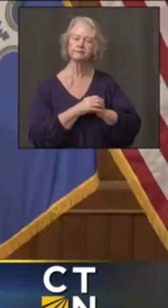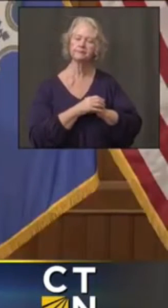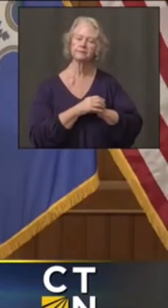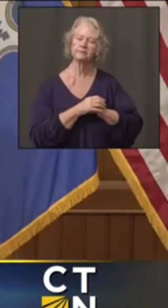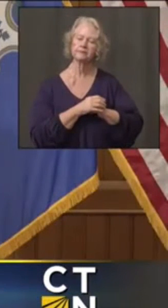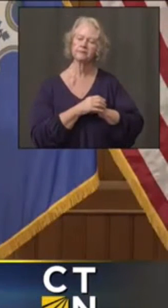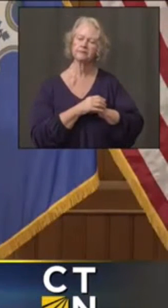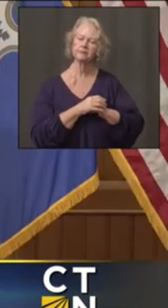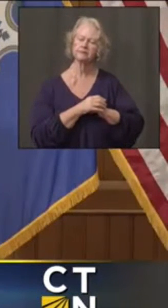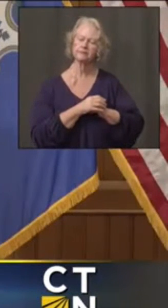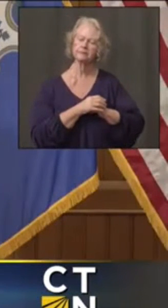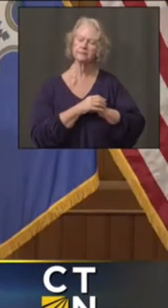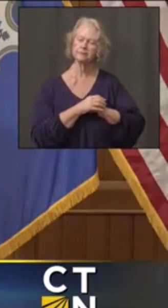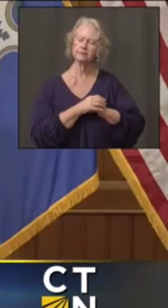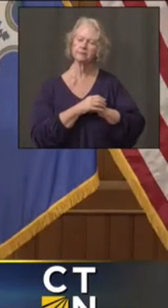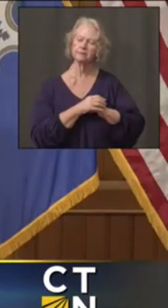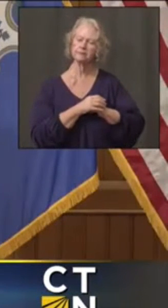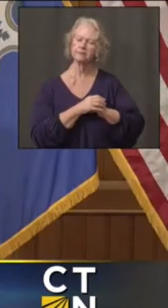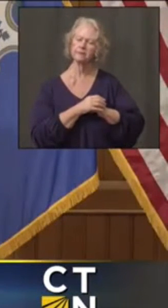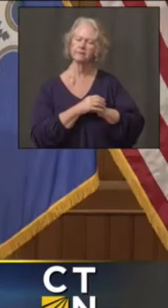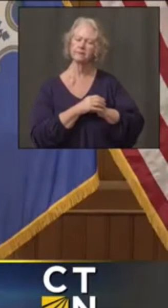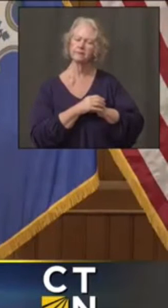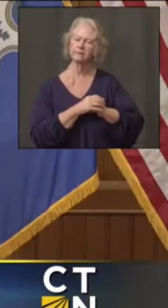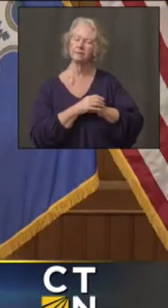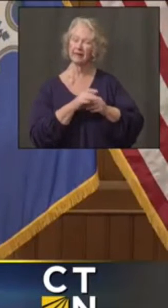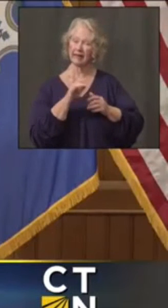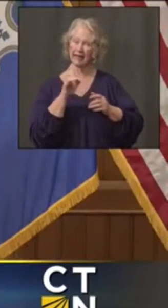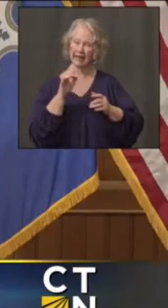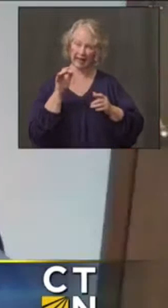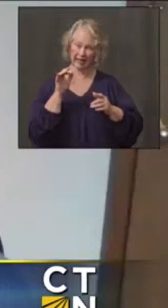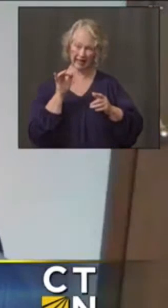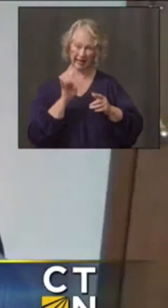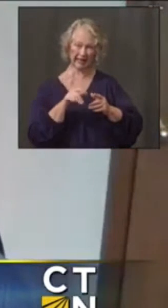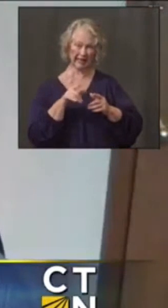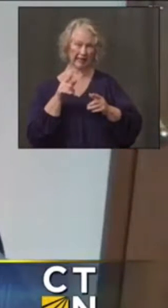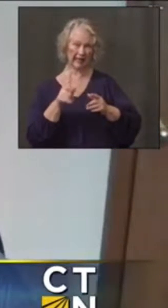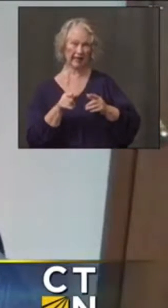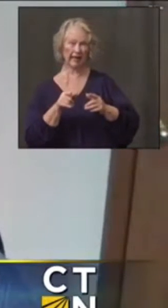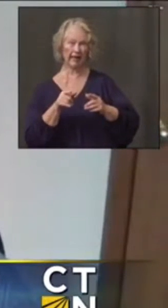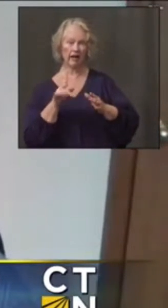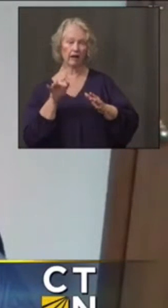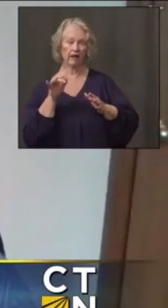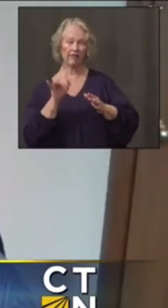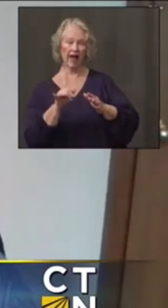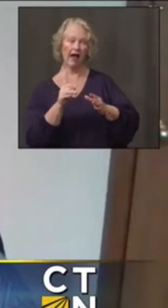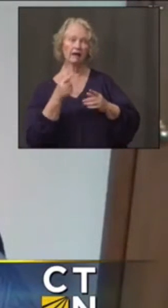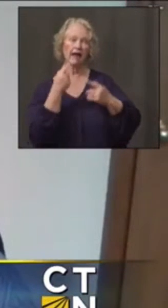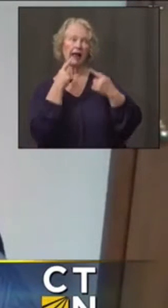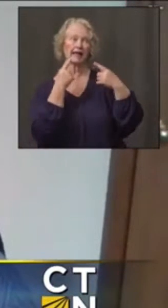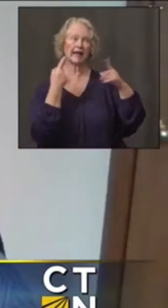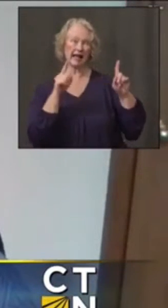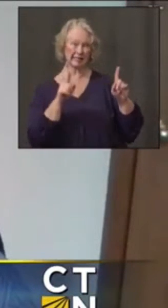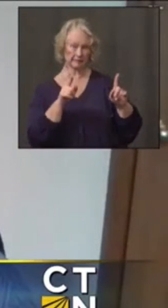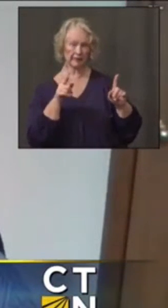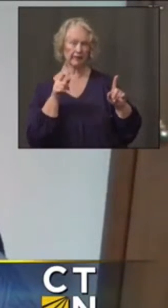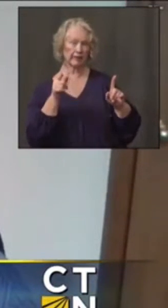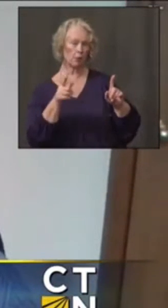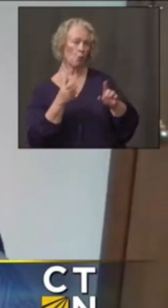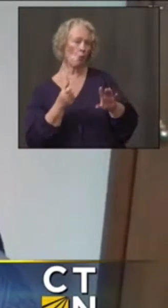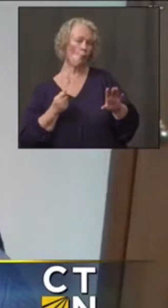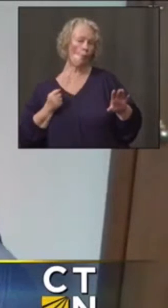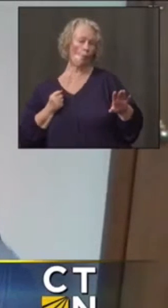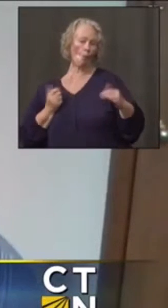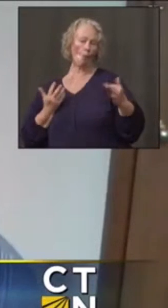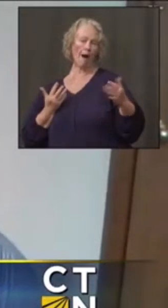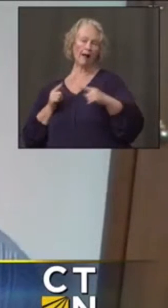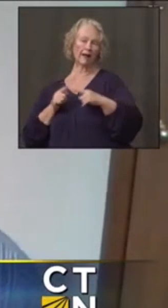Was the news of the trial withheld in any way because of the results of the election? I think people are going to want to ask that.